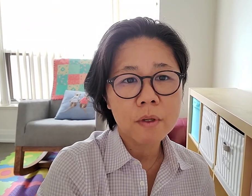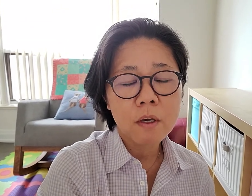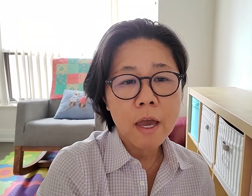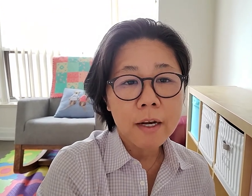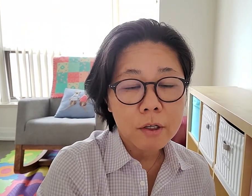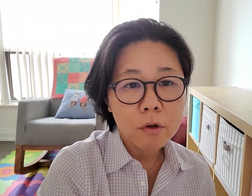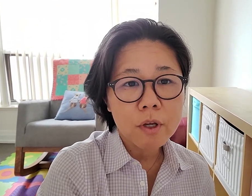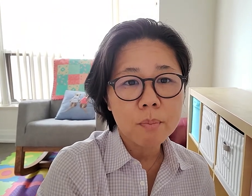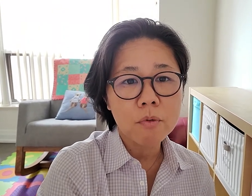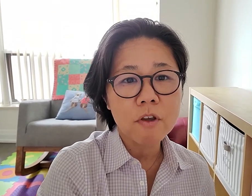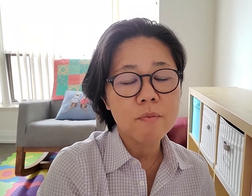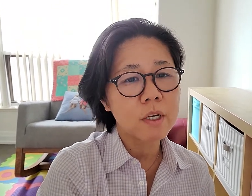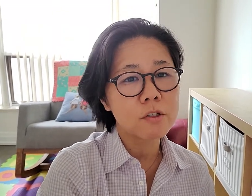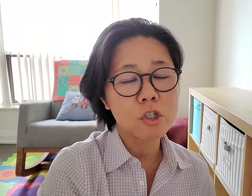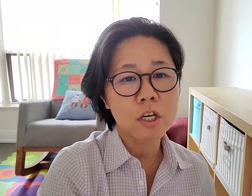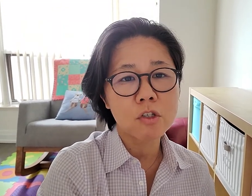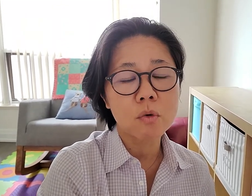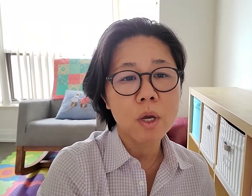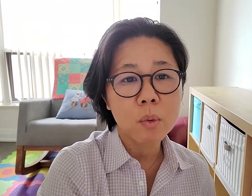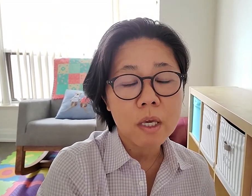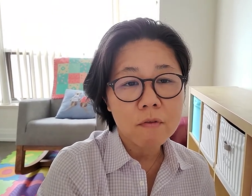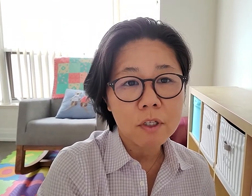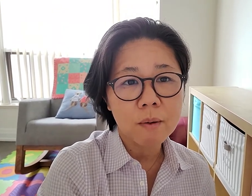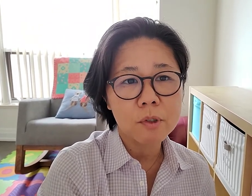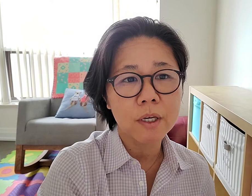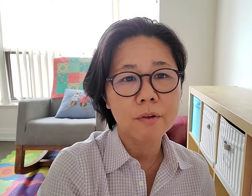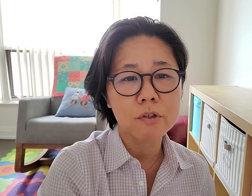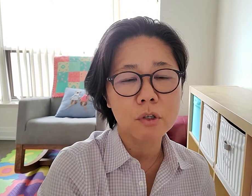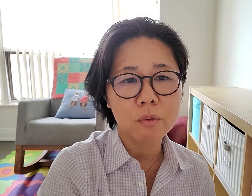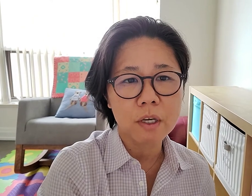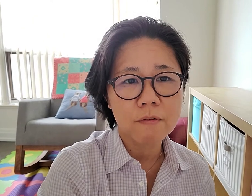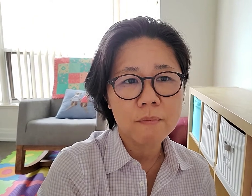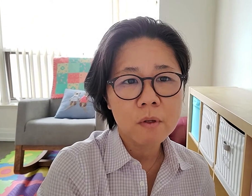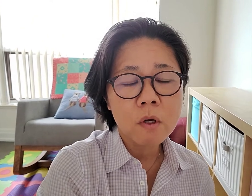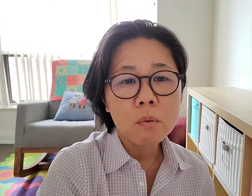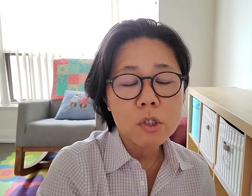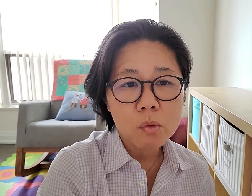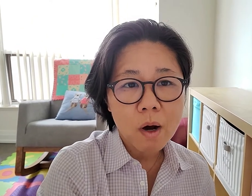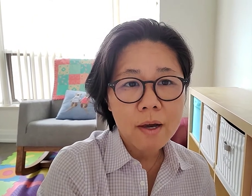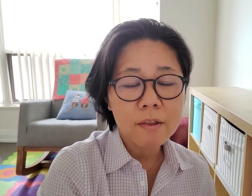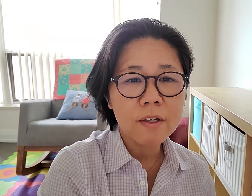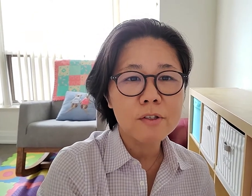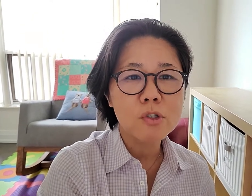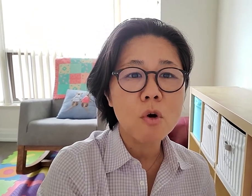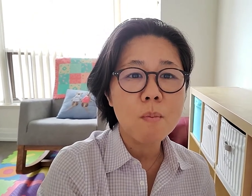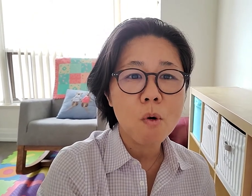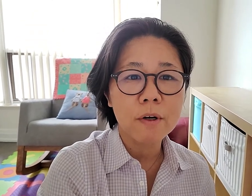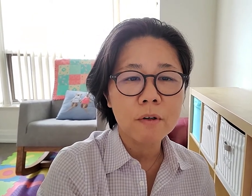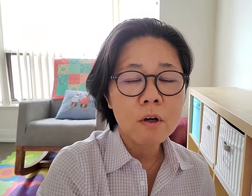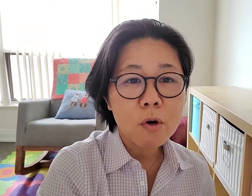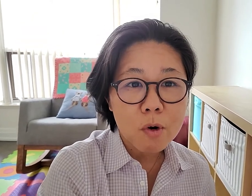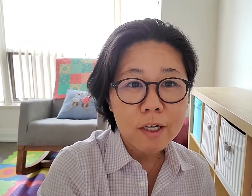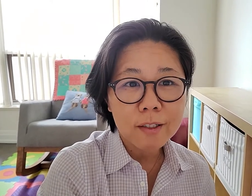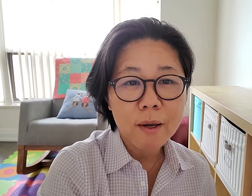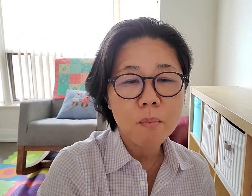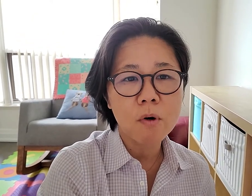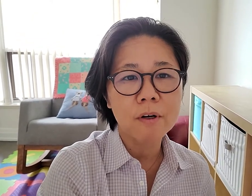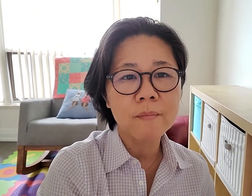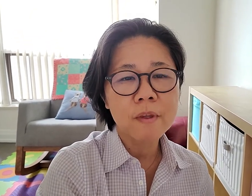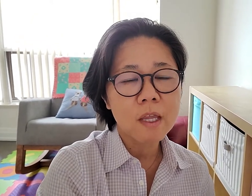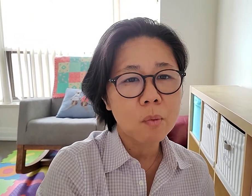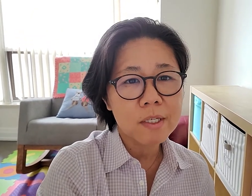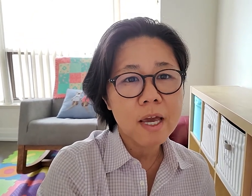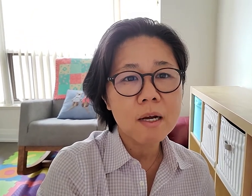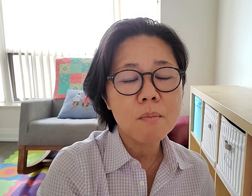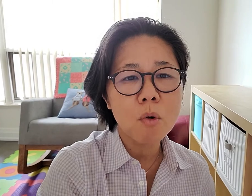for. And I know that bereavement has changed the way we even come together to grieve, which is why I think it's so important, critically